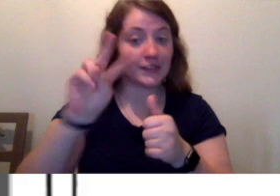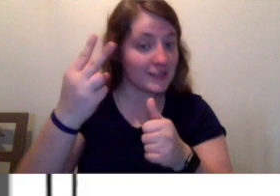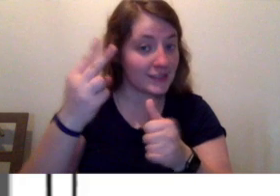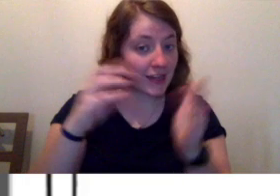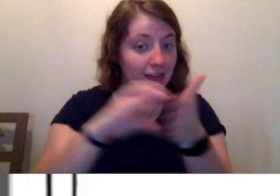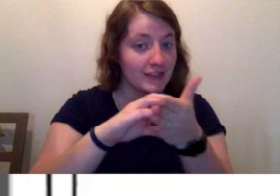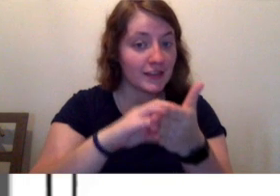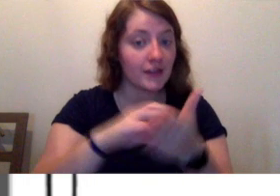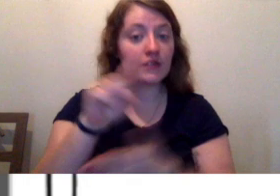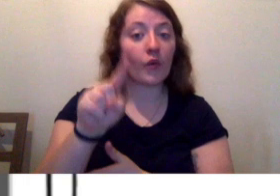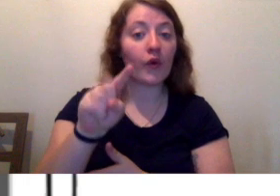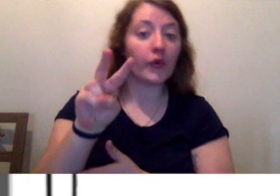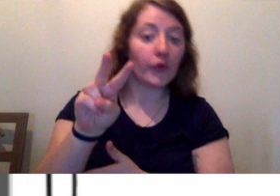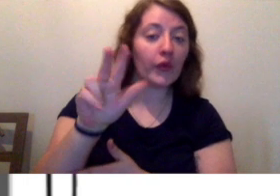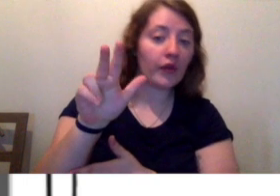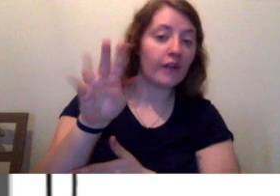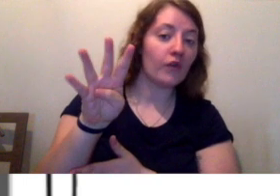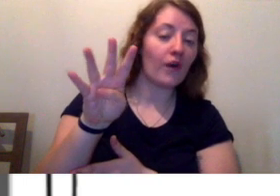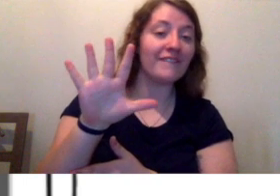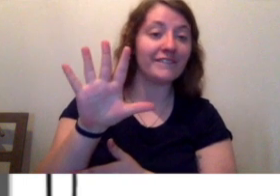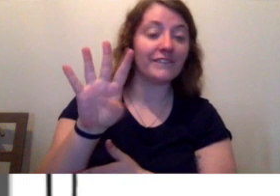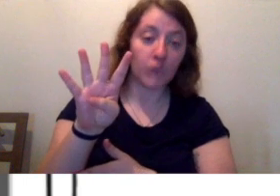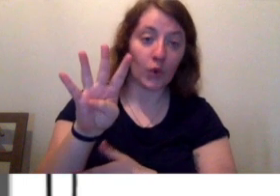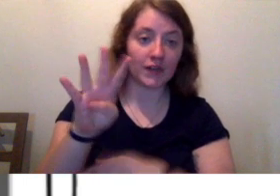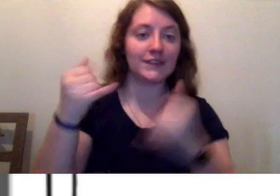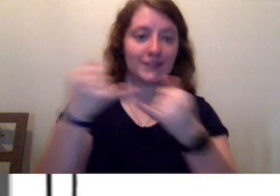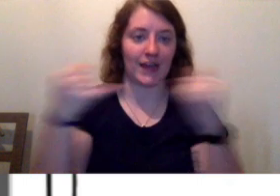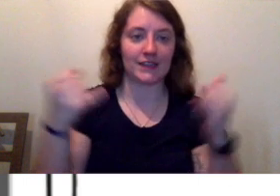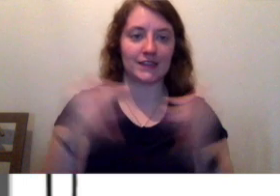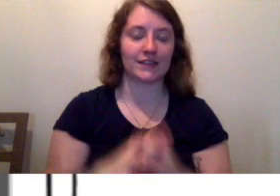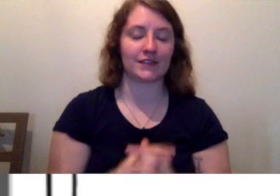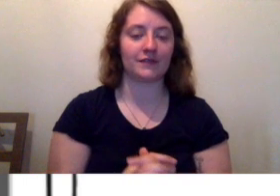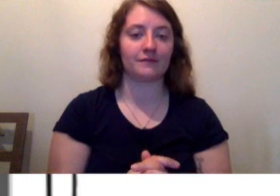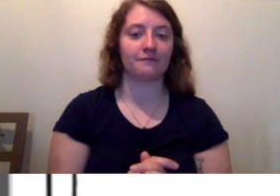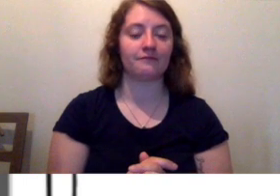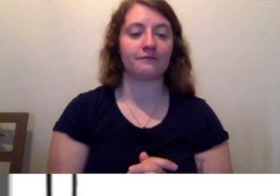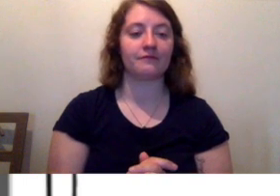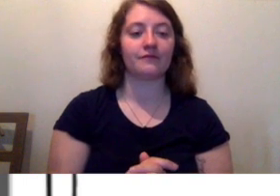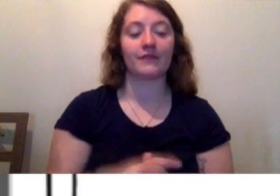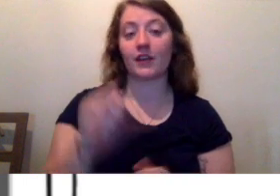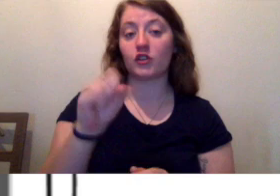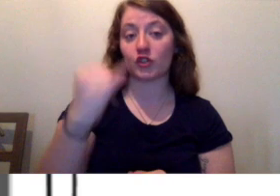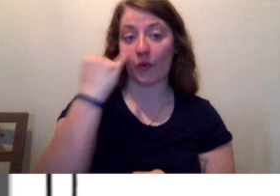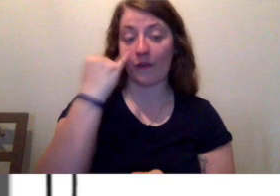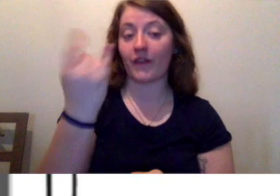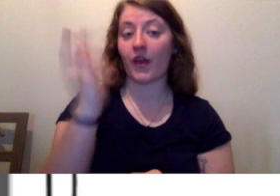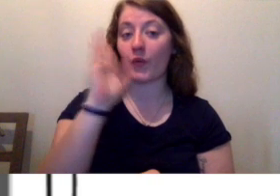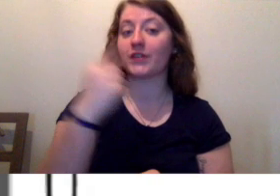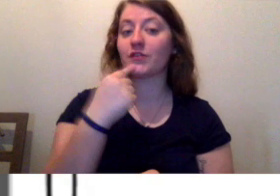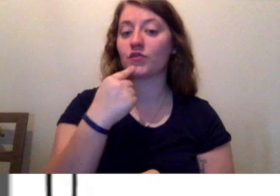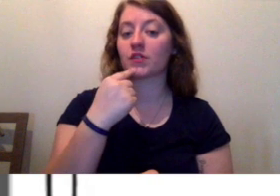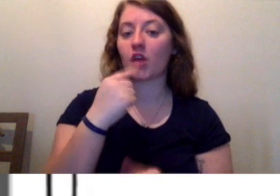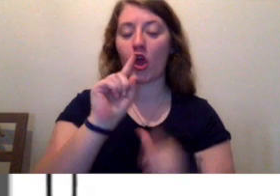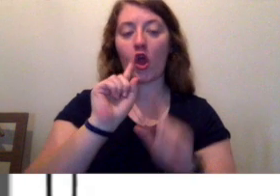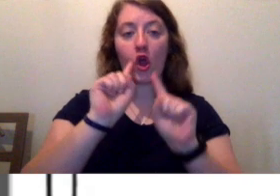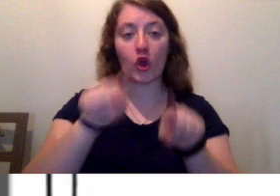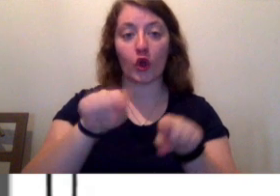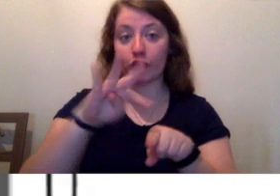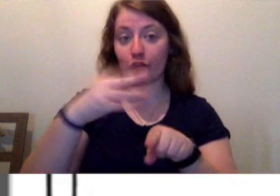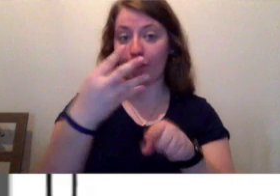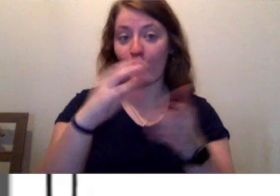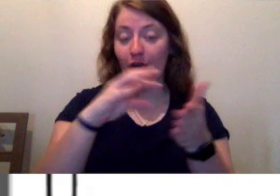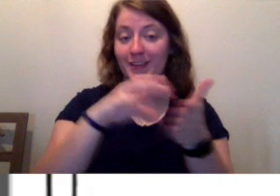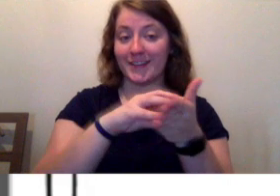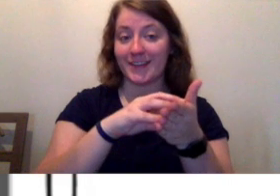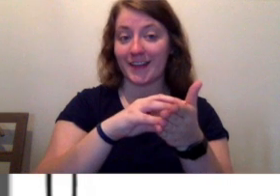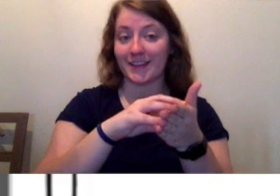two, three, four lines. So if I were to say, go to the fourth stanza and the